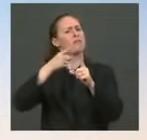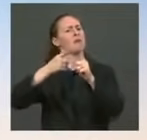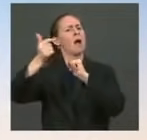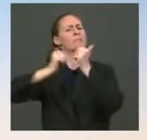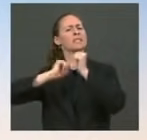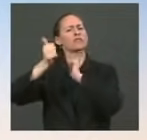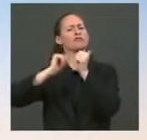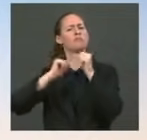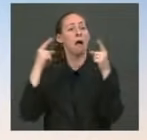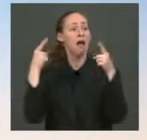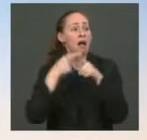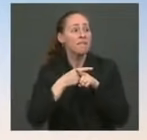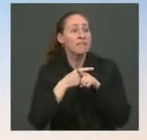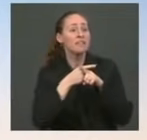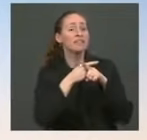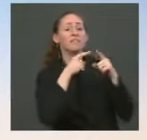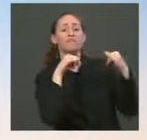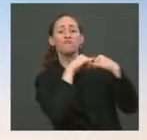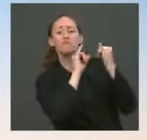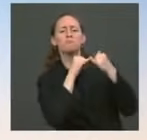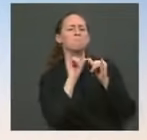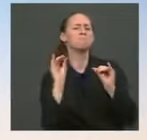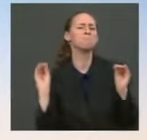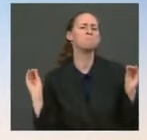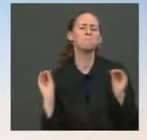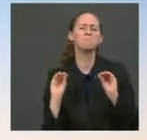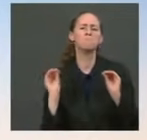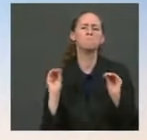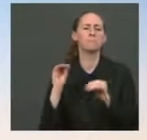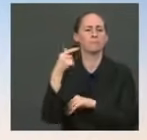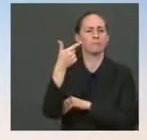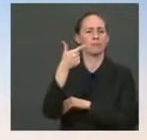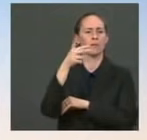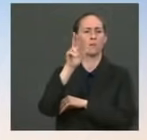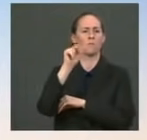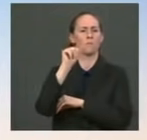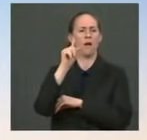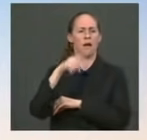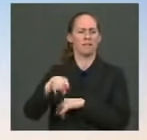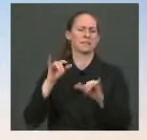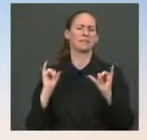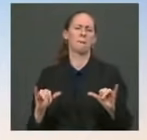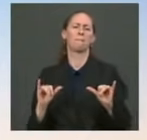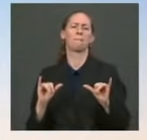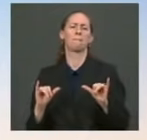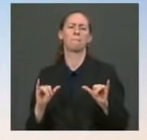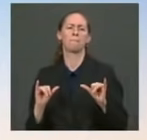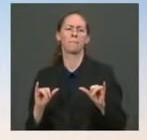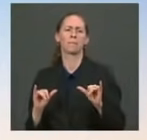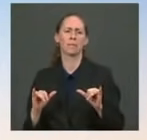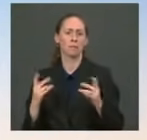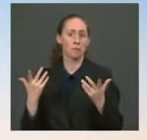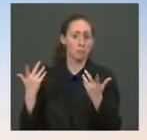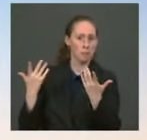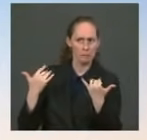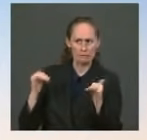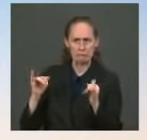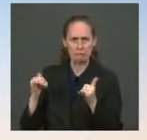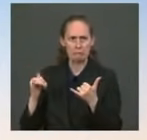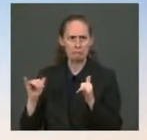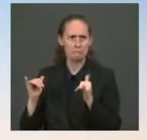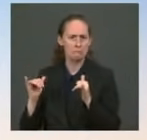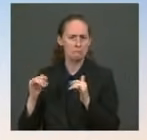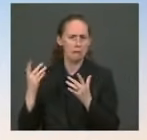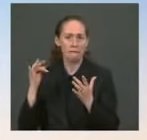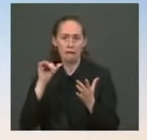will say, as it relates to the Quad, which is, I think, ongoing, unless it wrapped, and we'll have a robust readout for you with all the